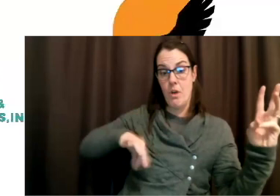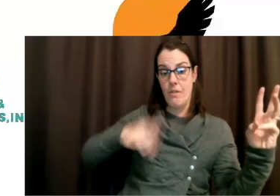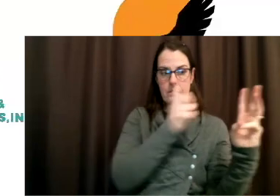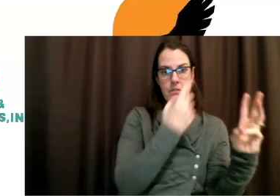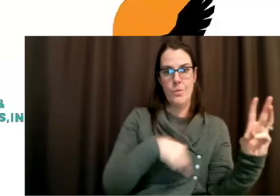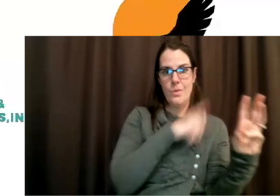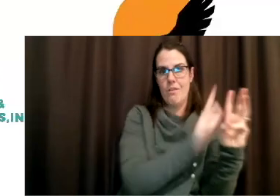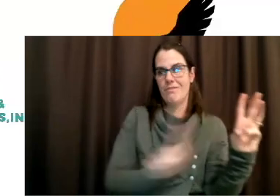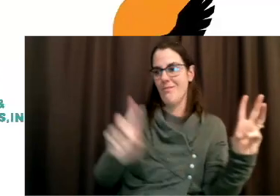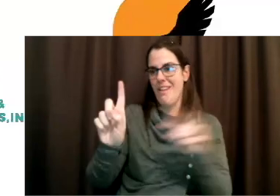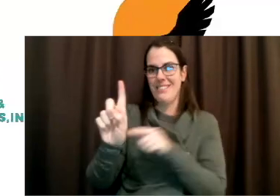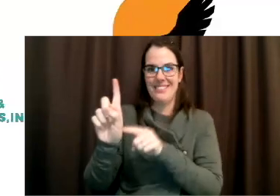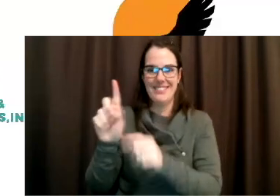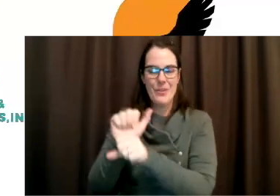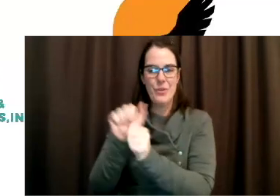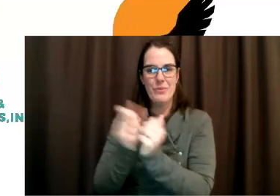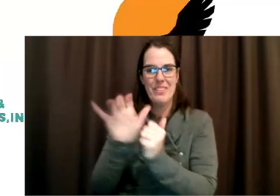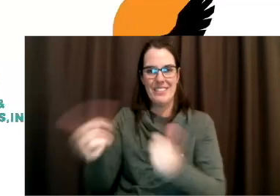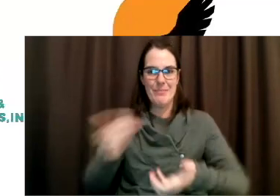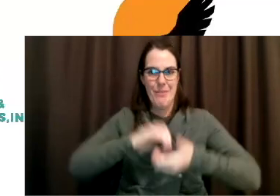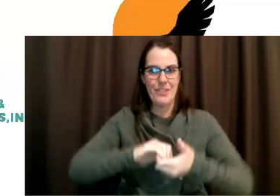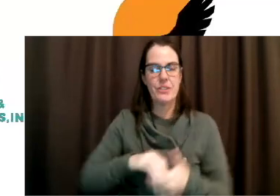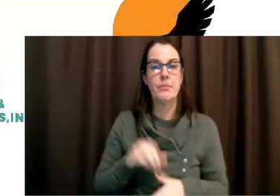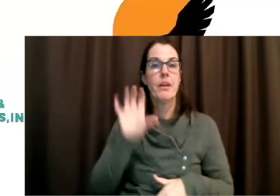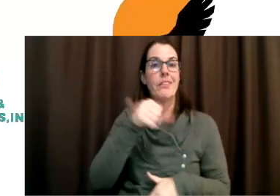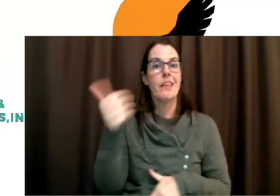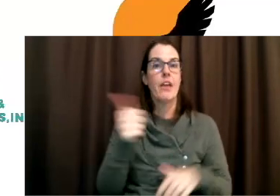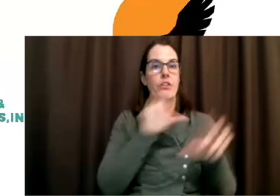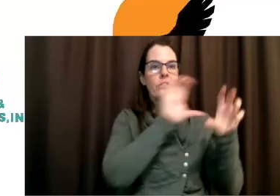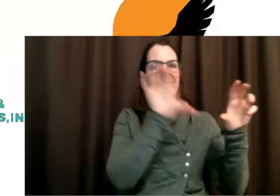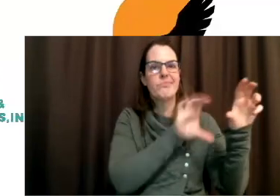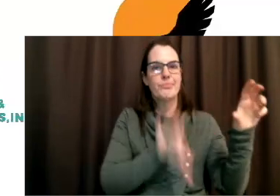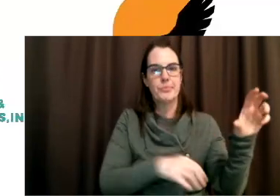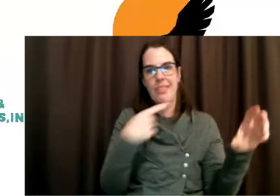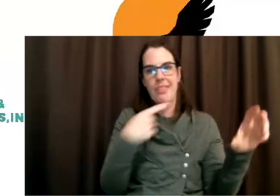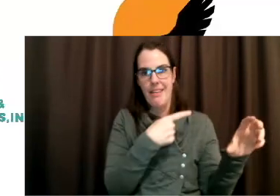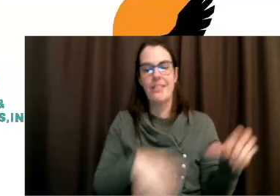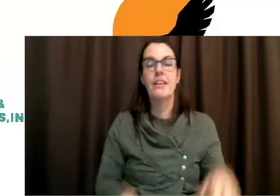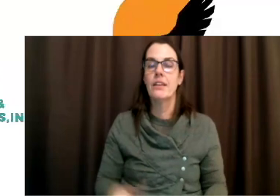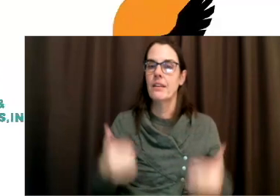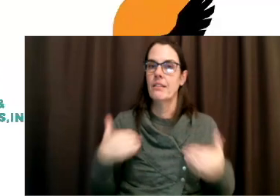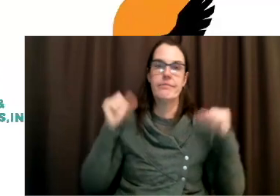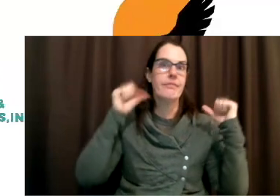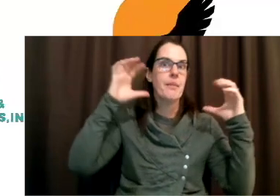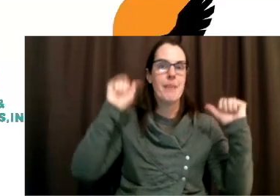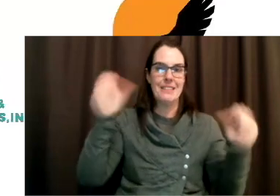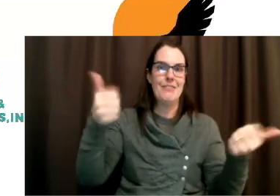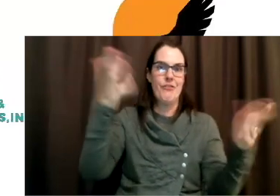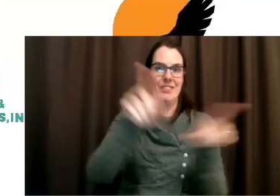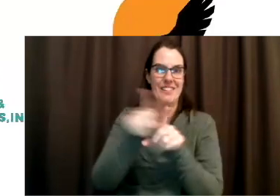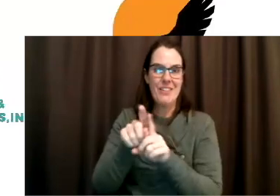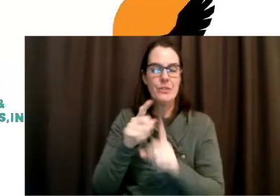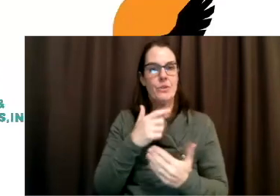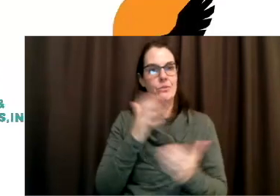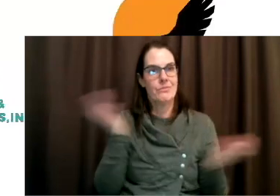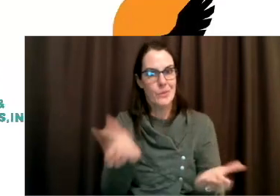working on this partnership, and so the others are listed here, and they all have amazing offerings as well. So I would encourage folks to check